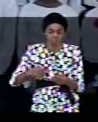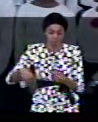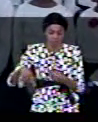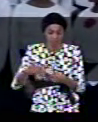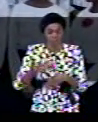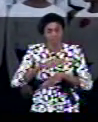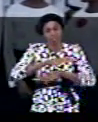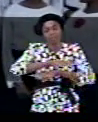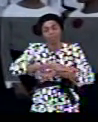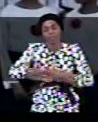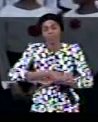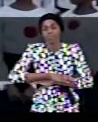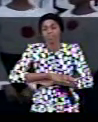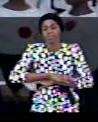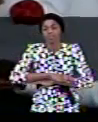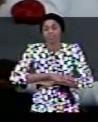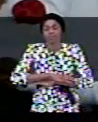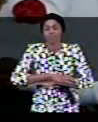round the table,